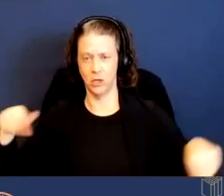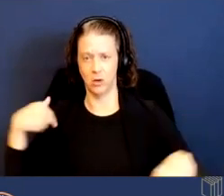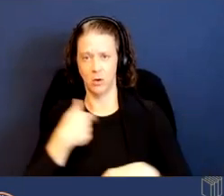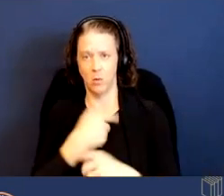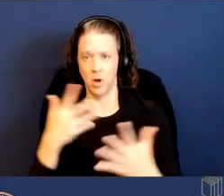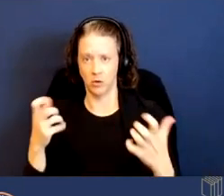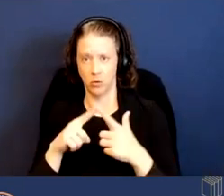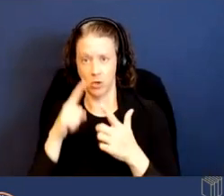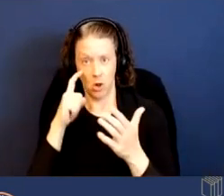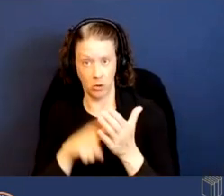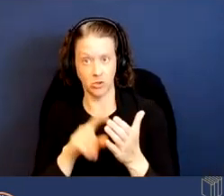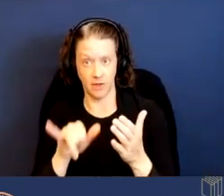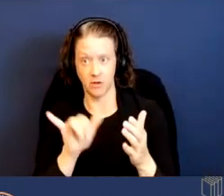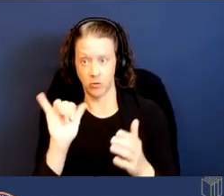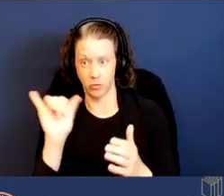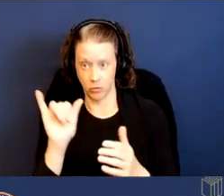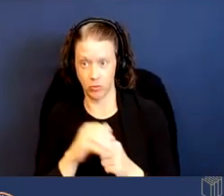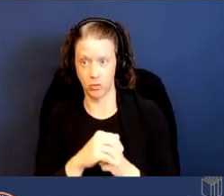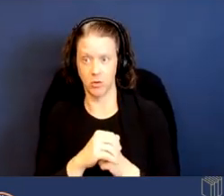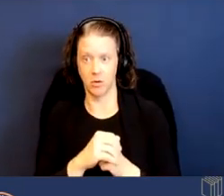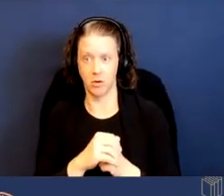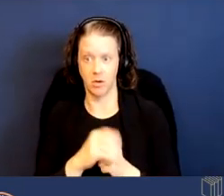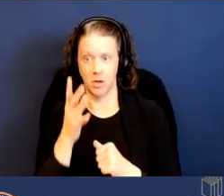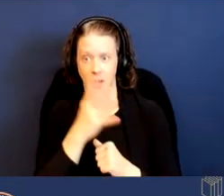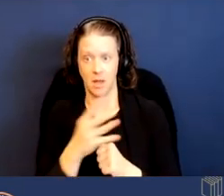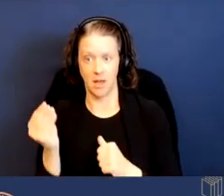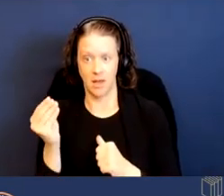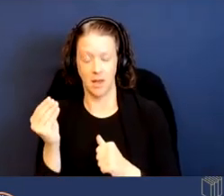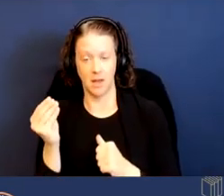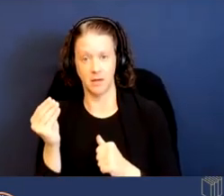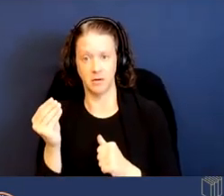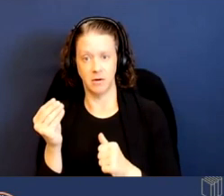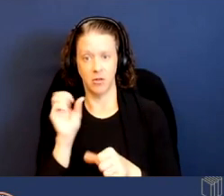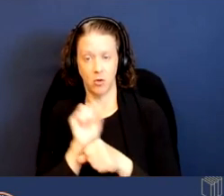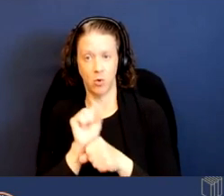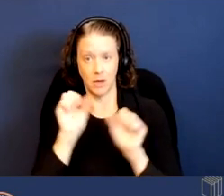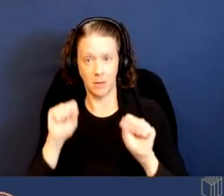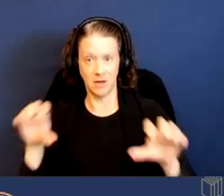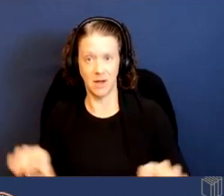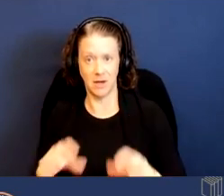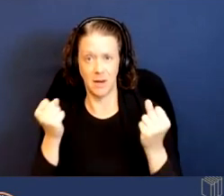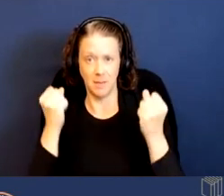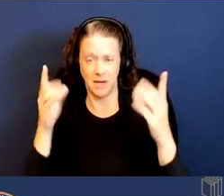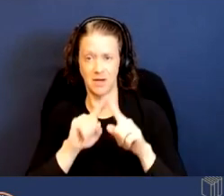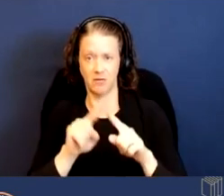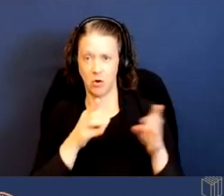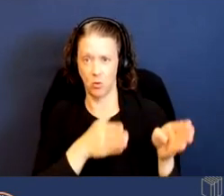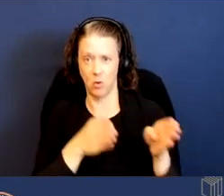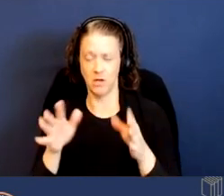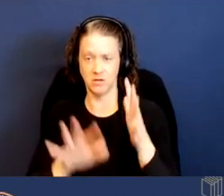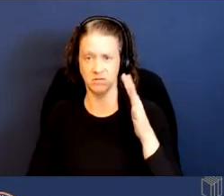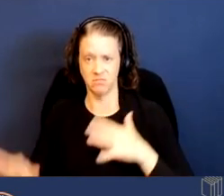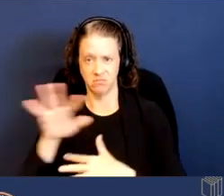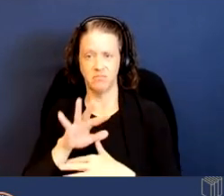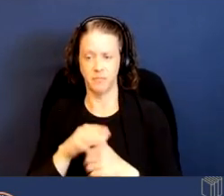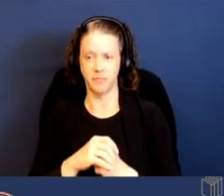as well, and that the work can be done in many different ways across the board. And so,